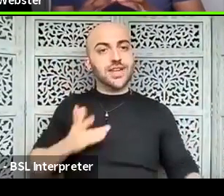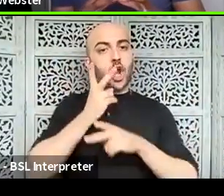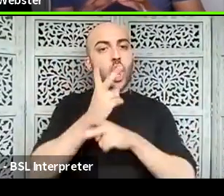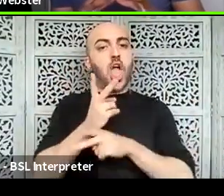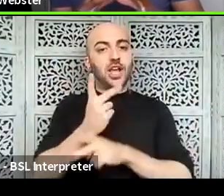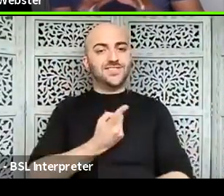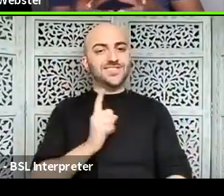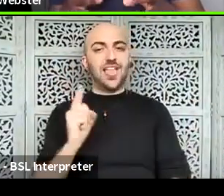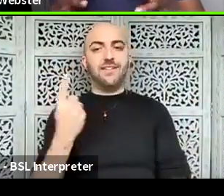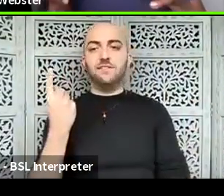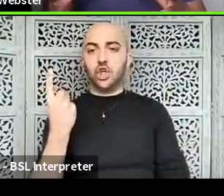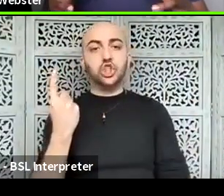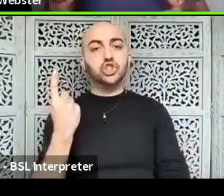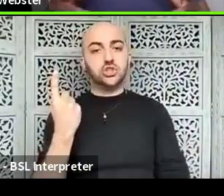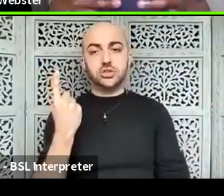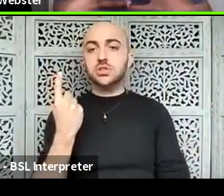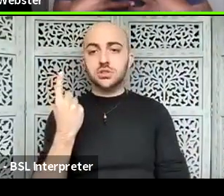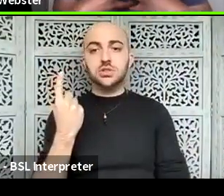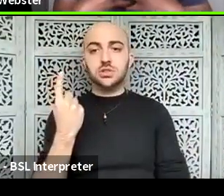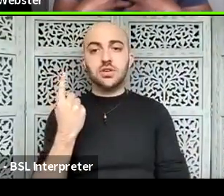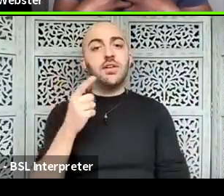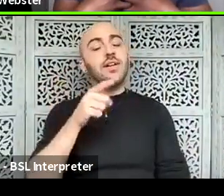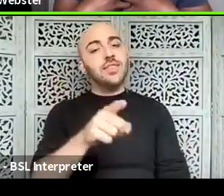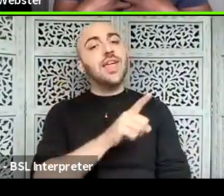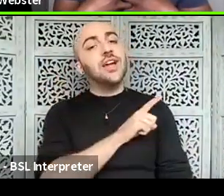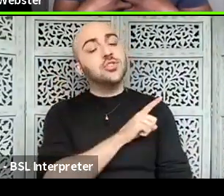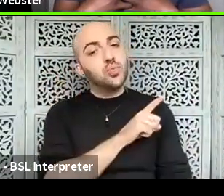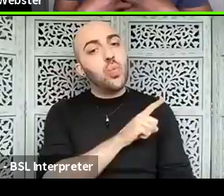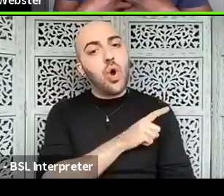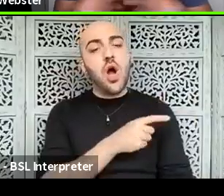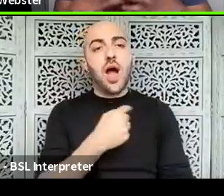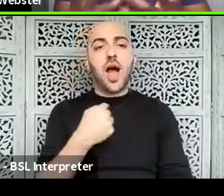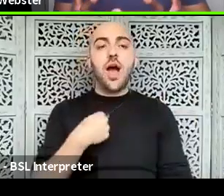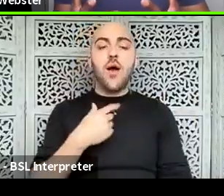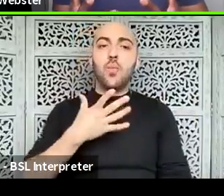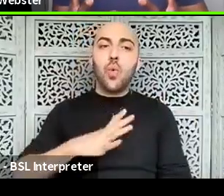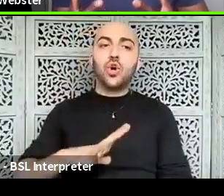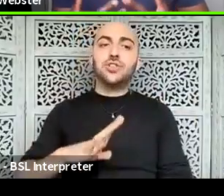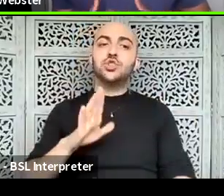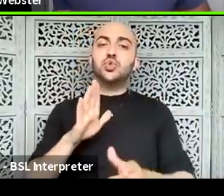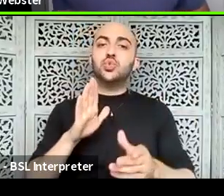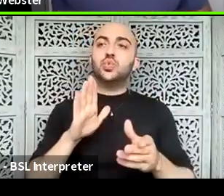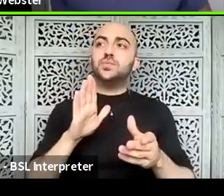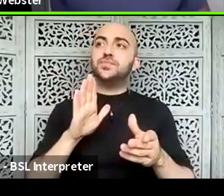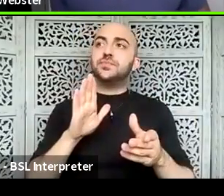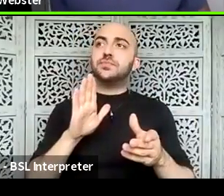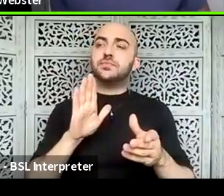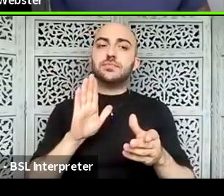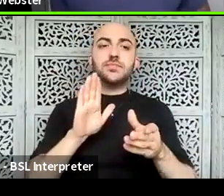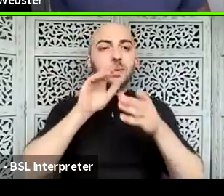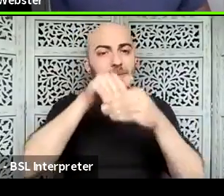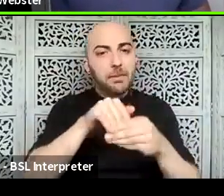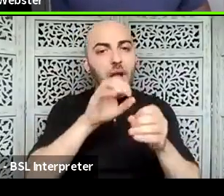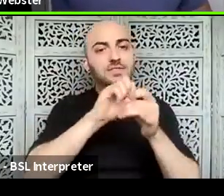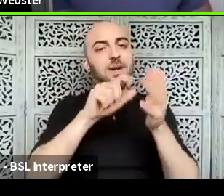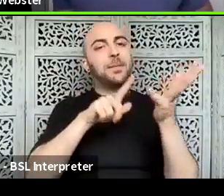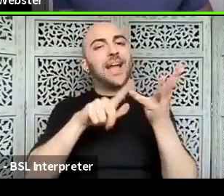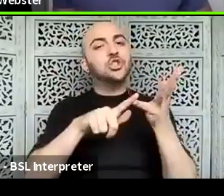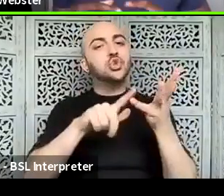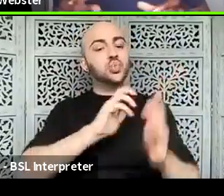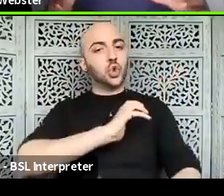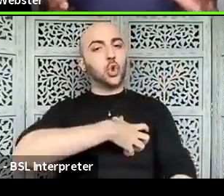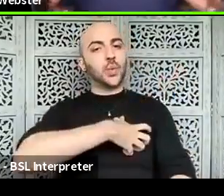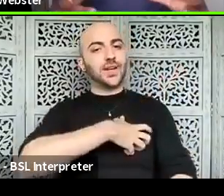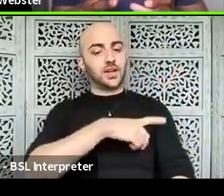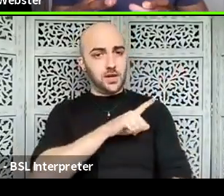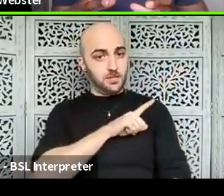and foremost. And actually that's why for me I wanted to be a part of the Better Union, because actually if